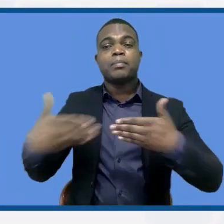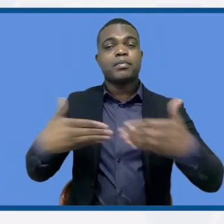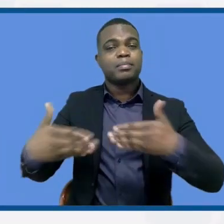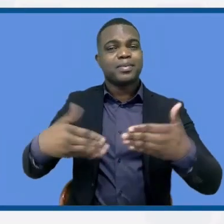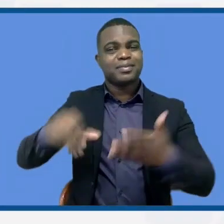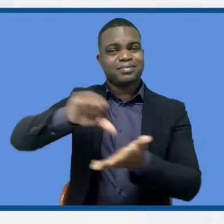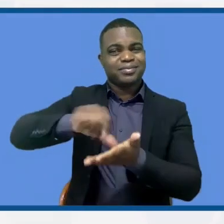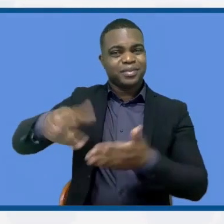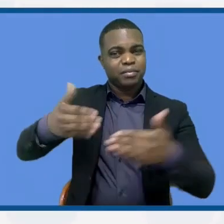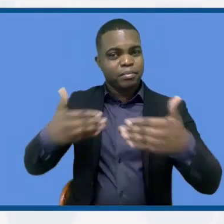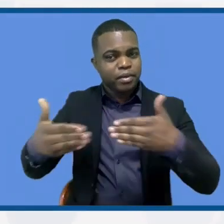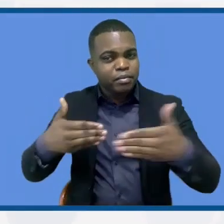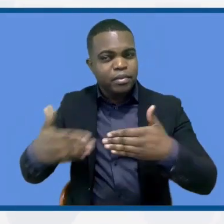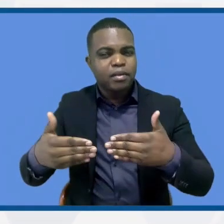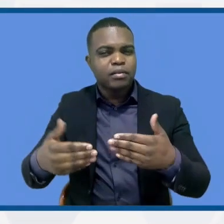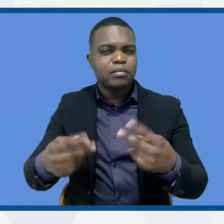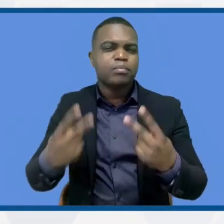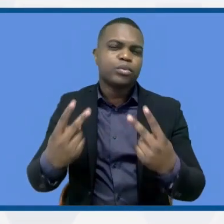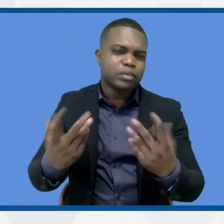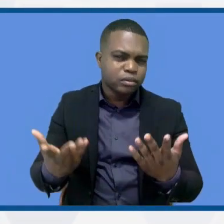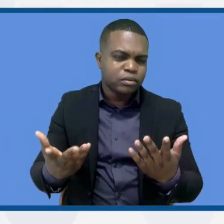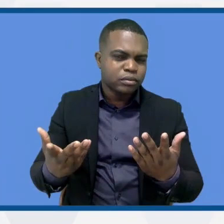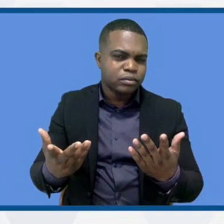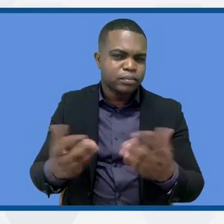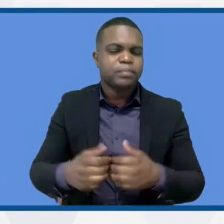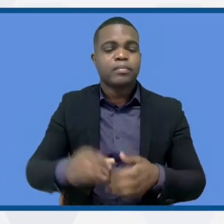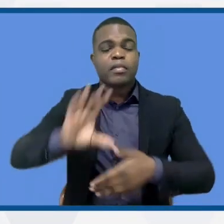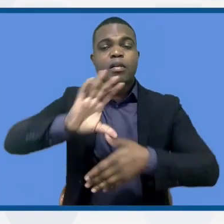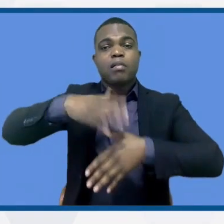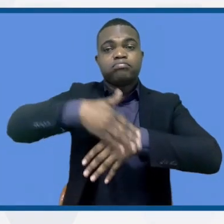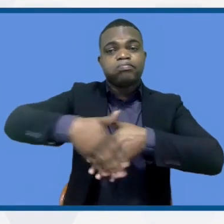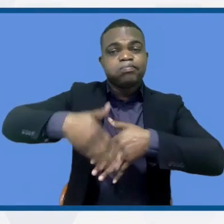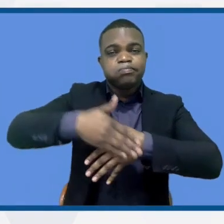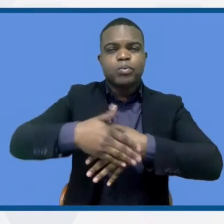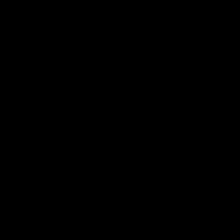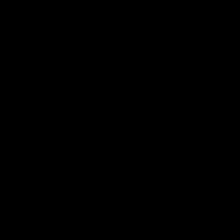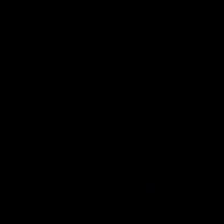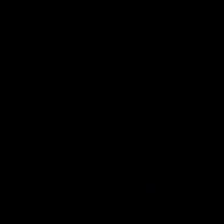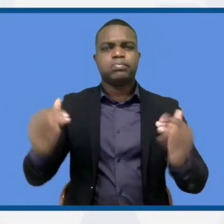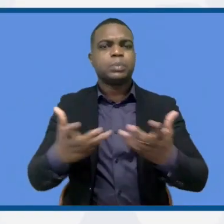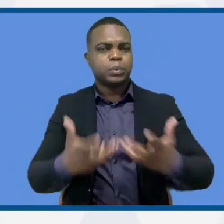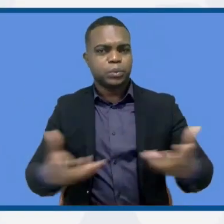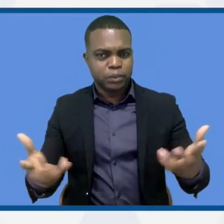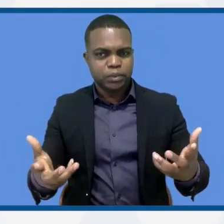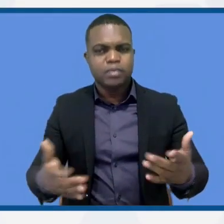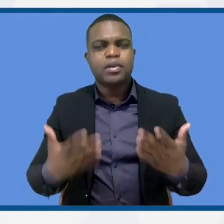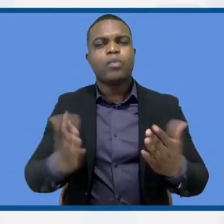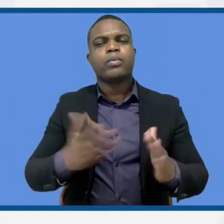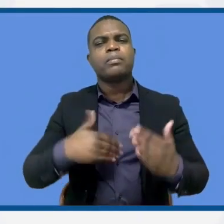us to reduce this gap. With those opening remarks, I'm going to give the floor